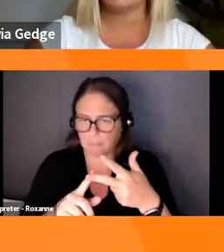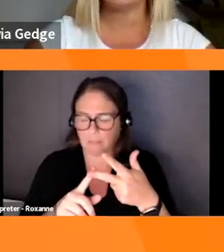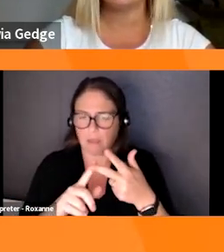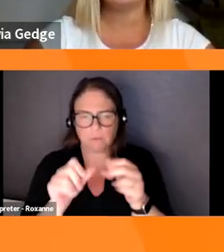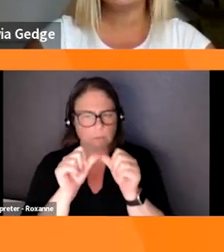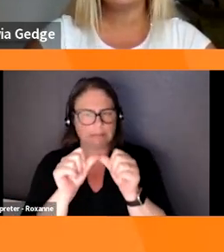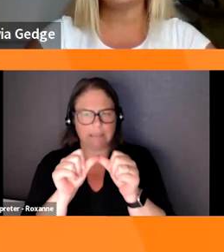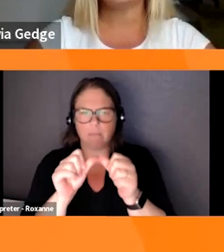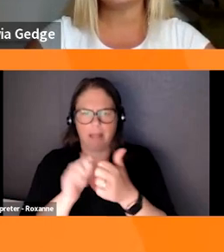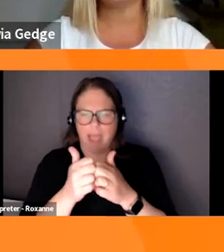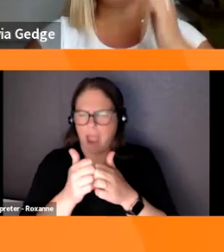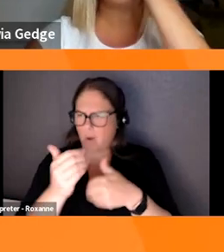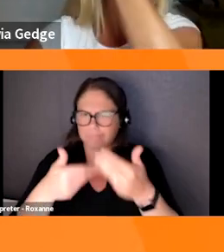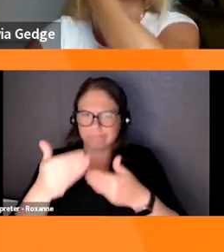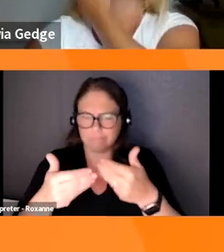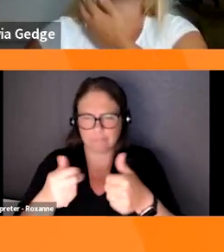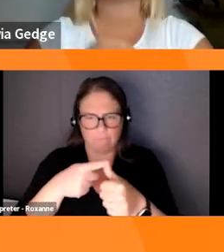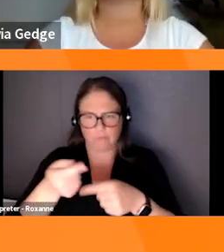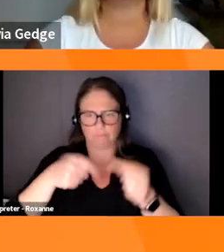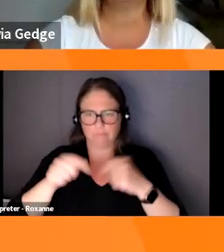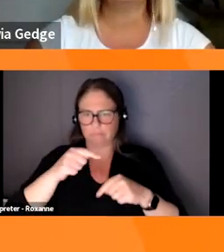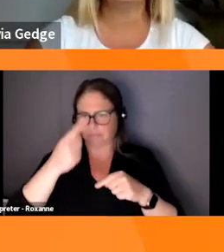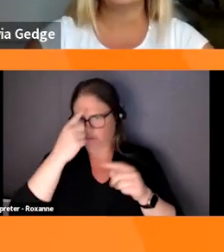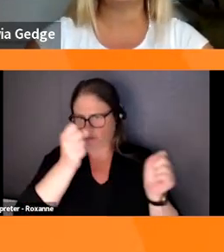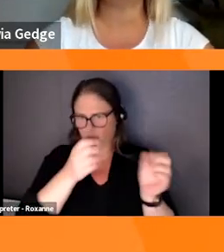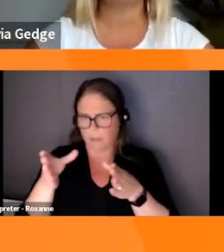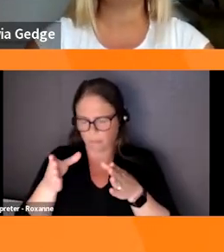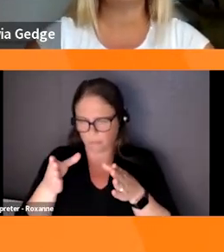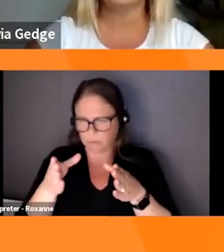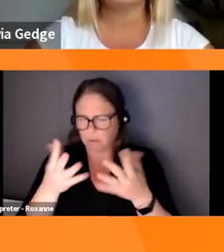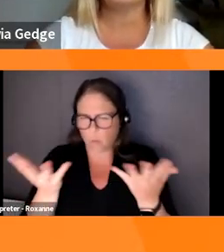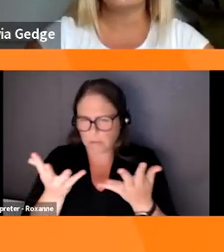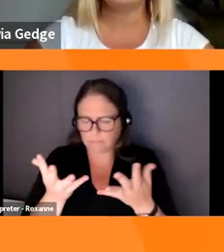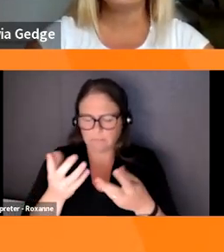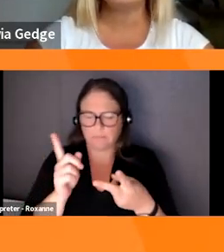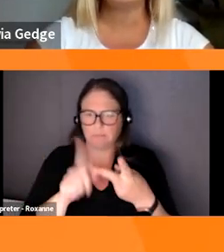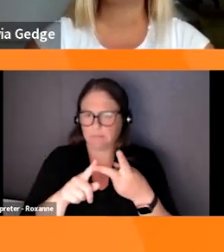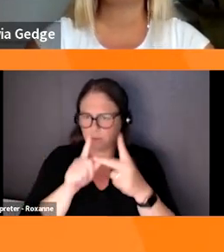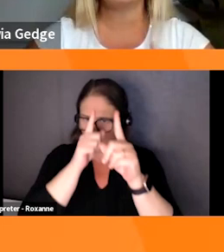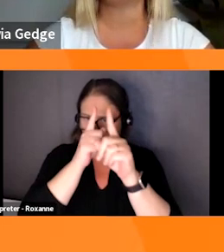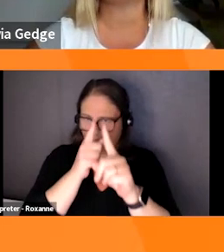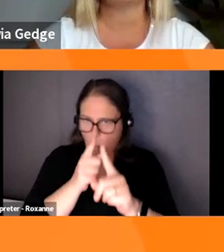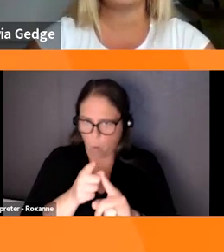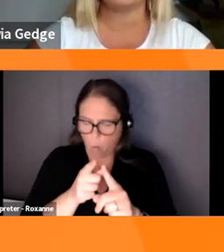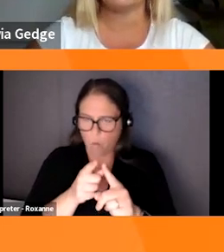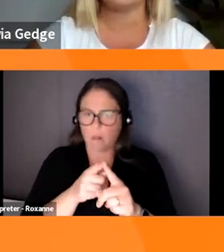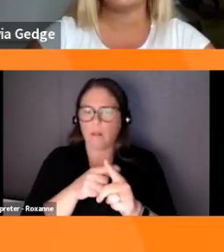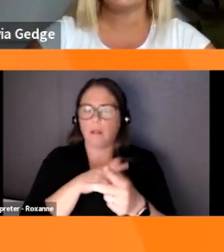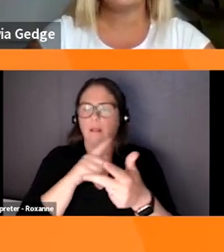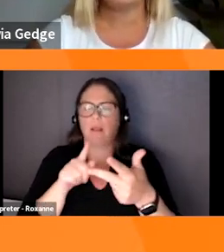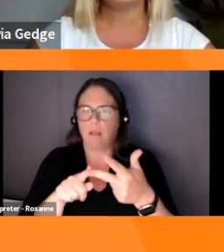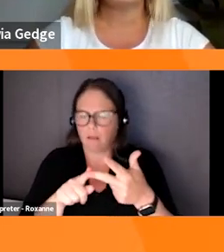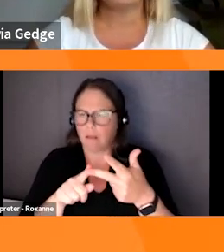a strategy. It starts with setting goals and then finding right tools to measure the